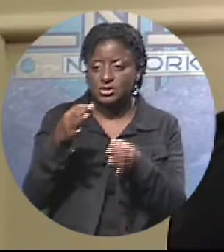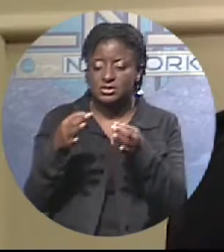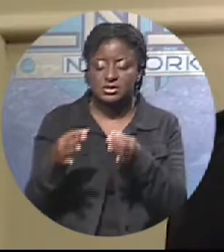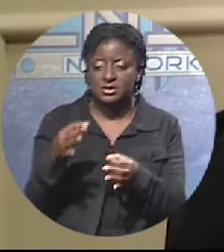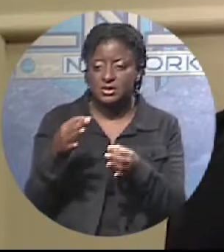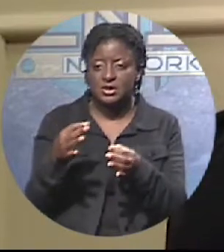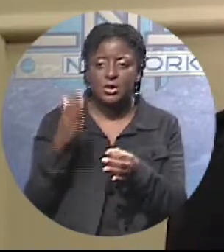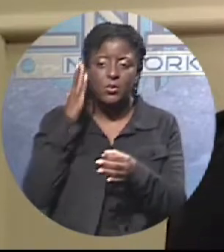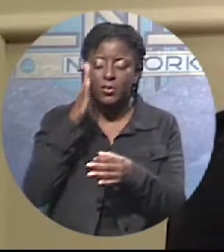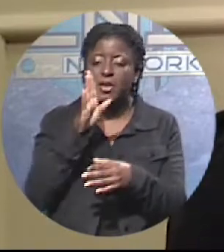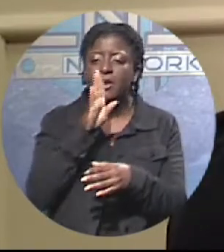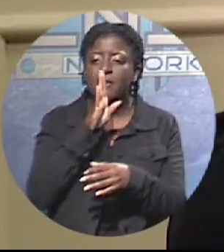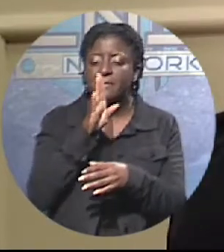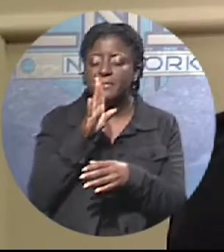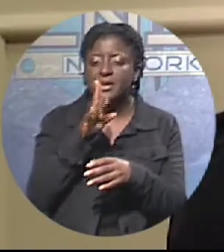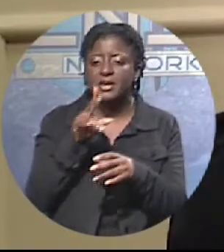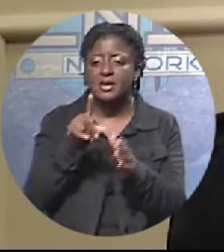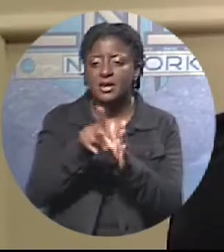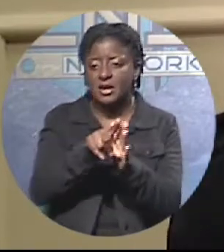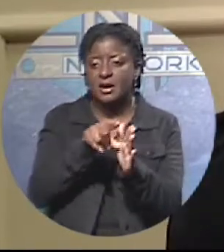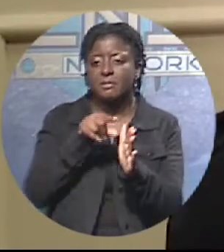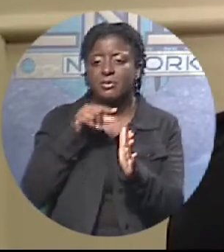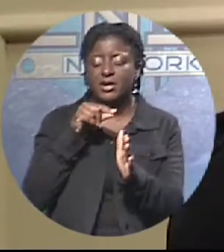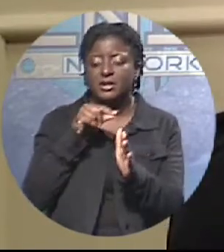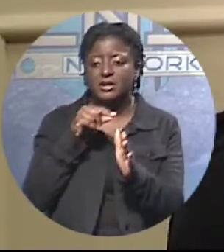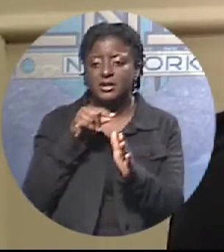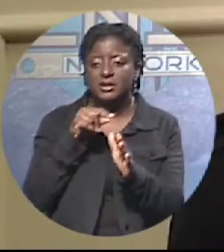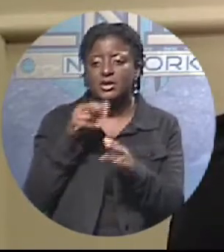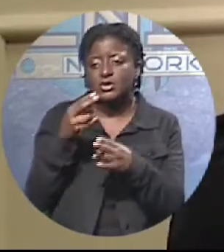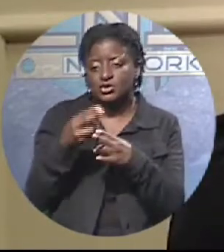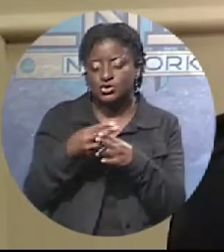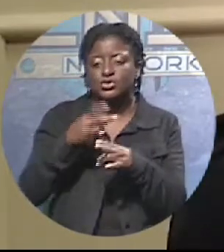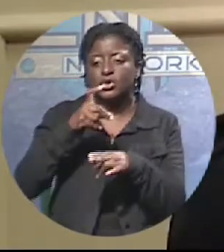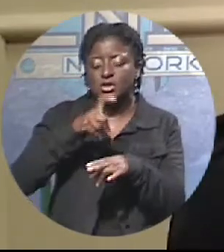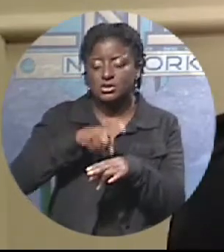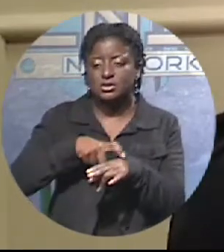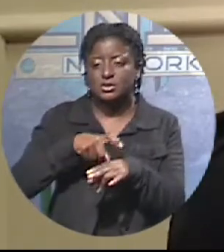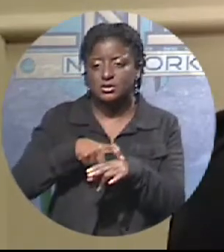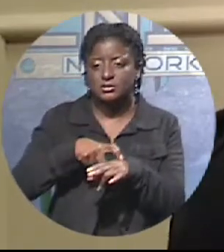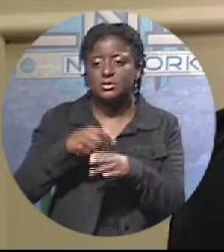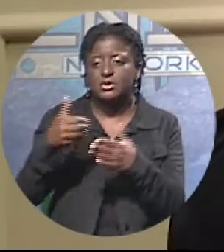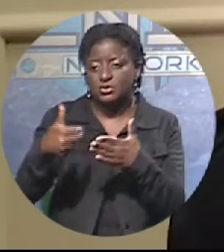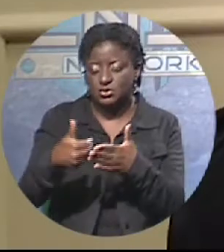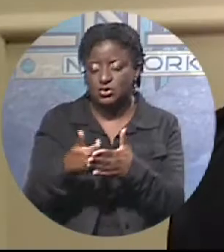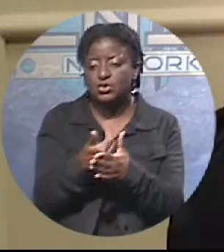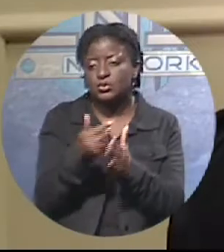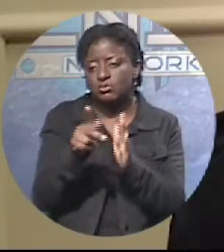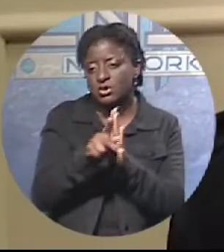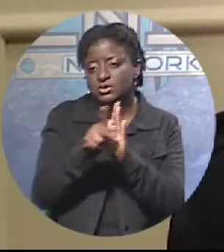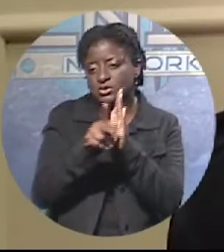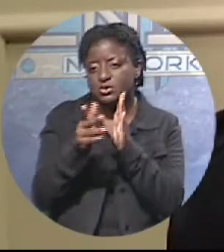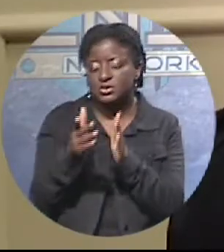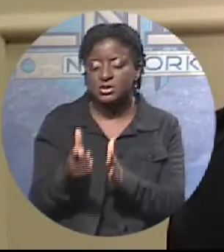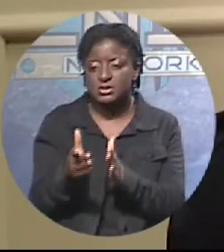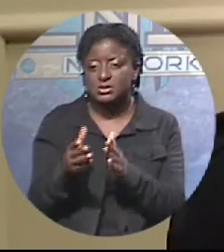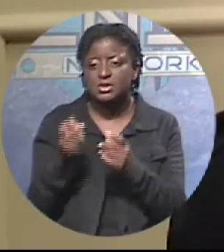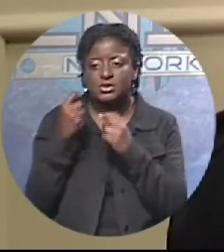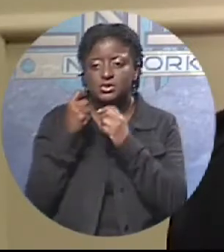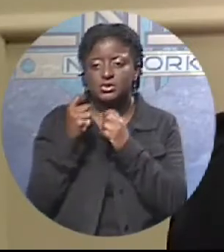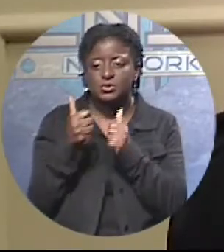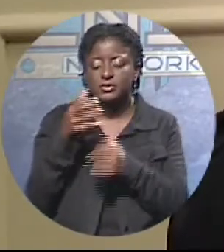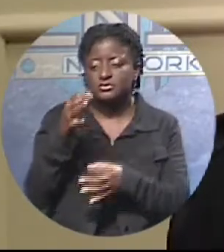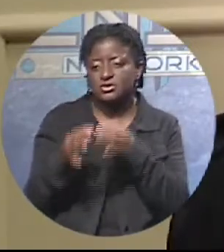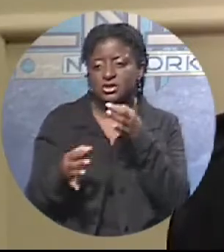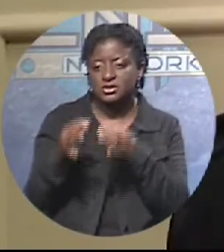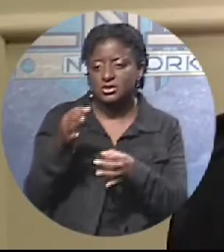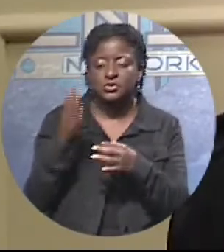appointed, albeit on a temporary basis, new prosecutors, that swift justice will be seen by